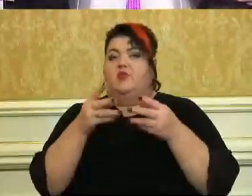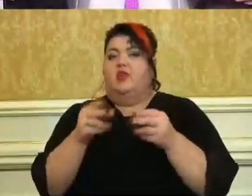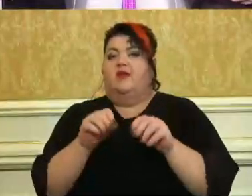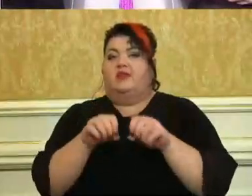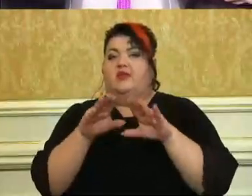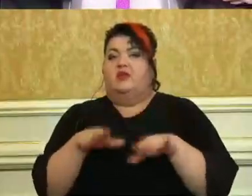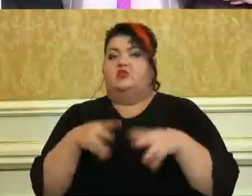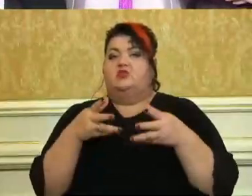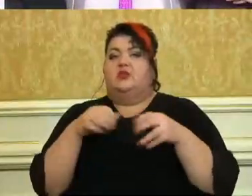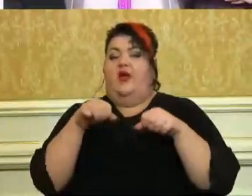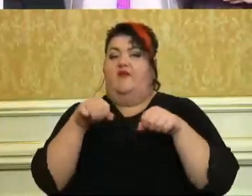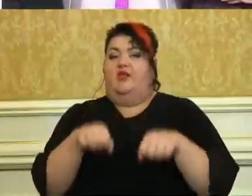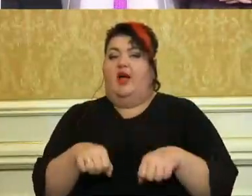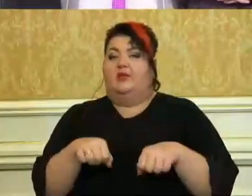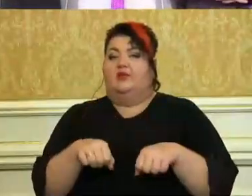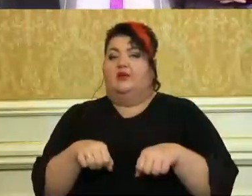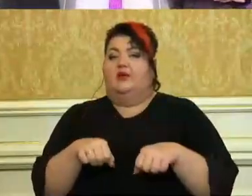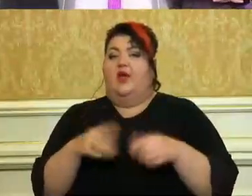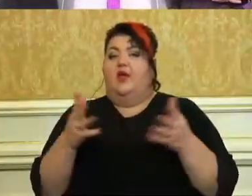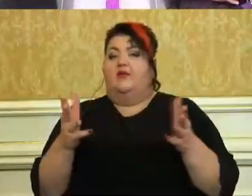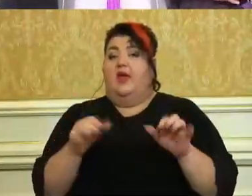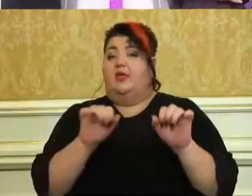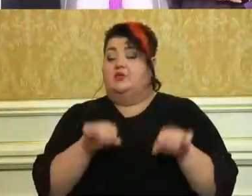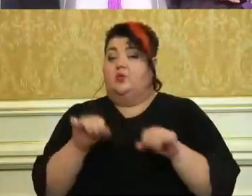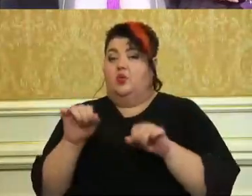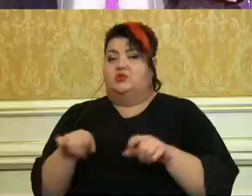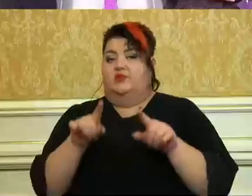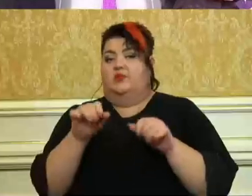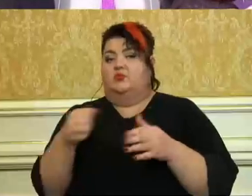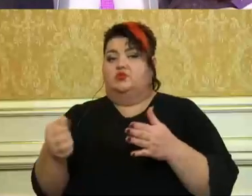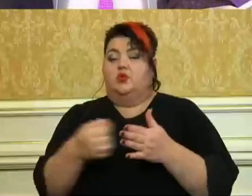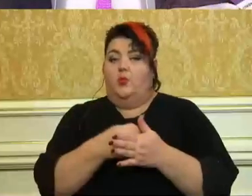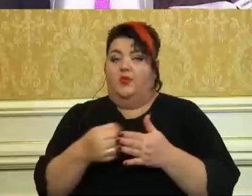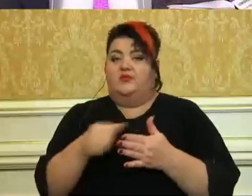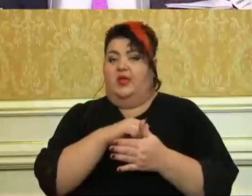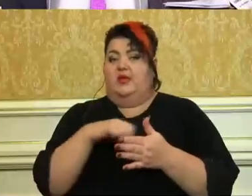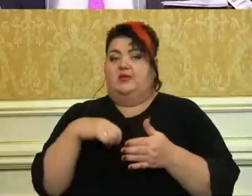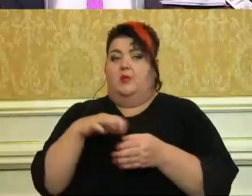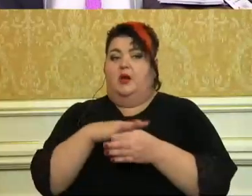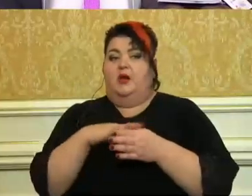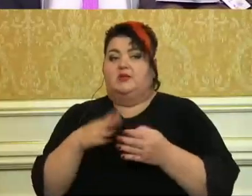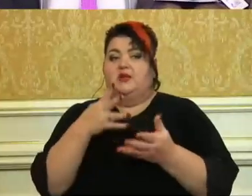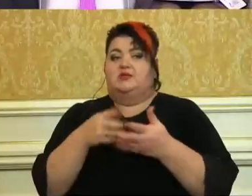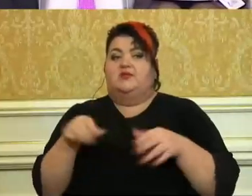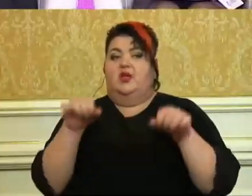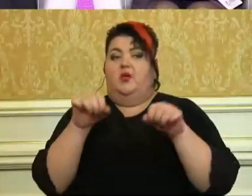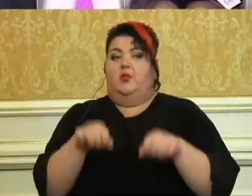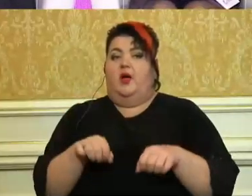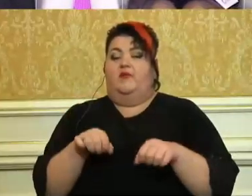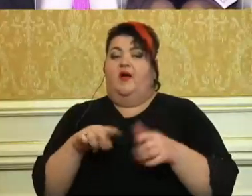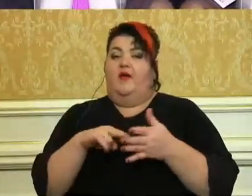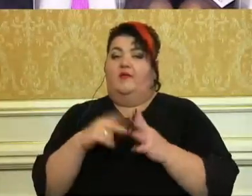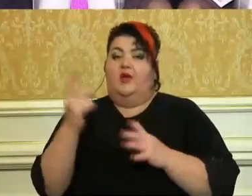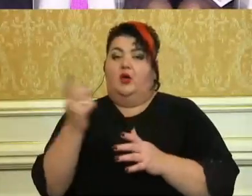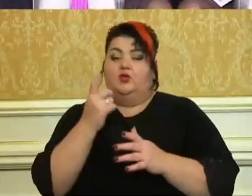do, how to be influential for the decision-making process from the side of the authority. They have to know how to realize their